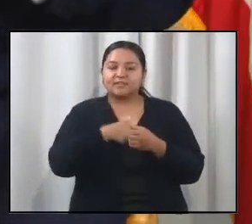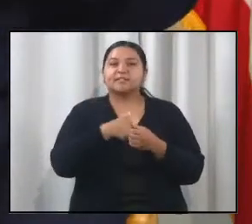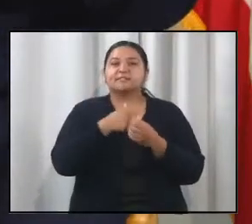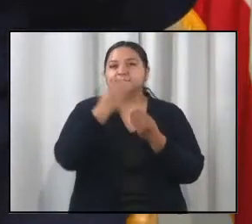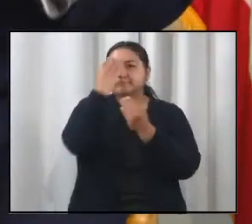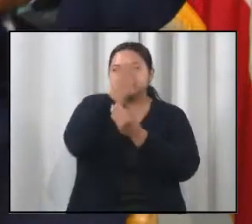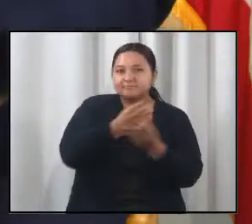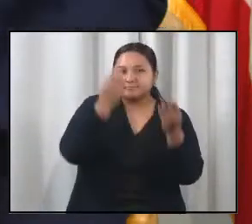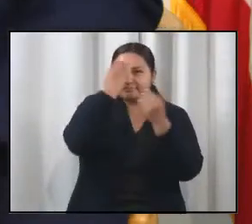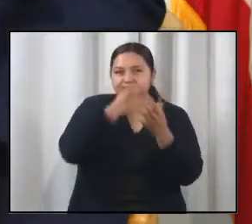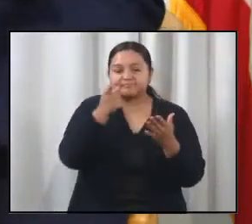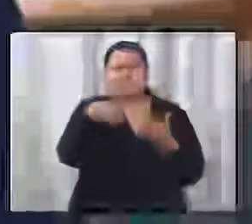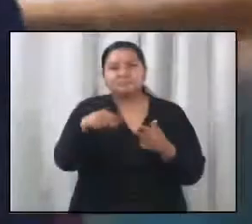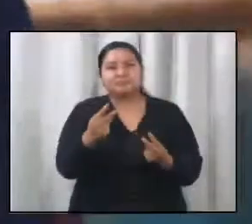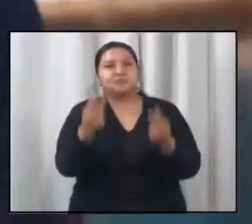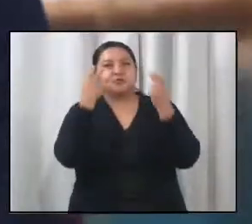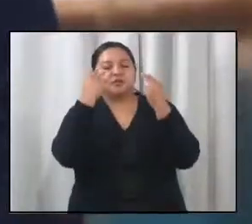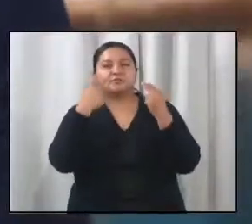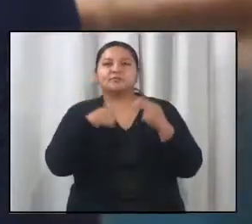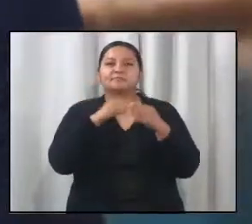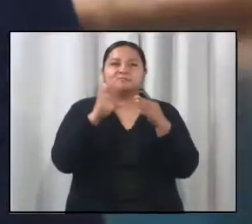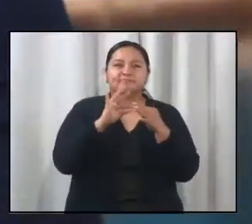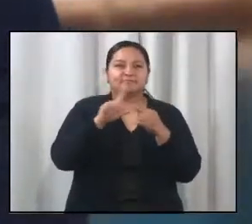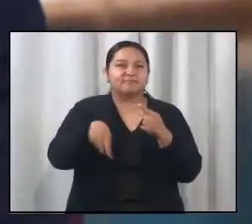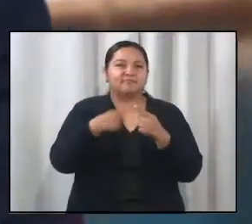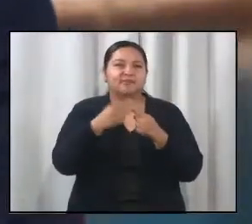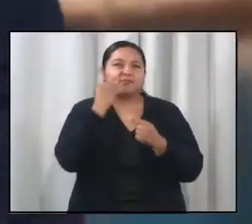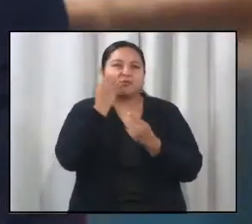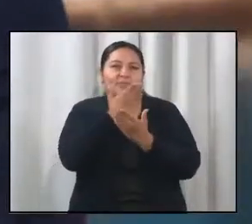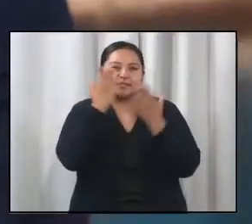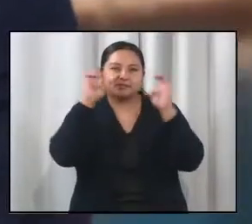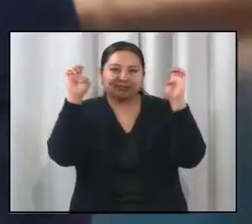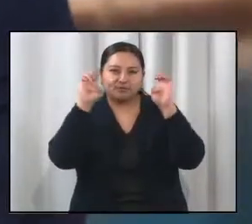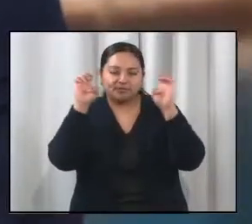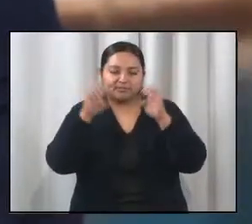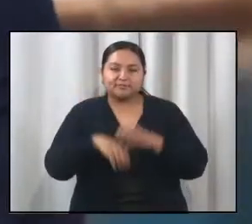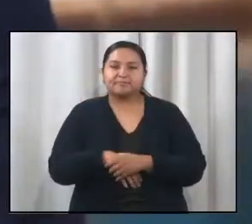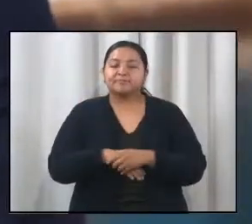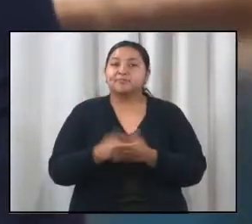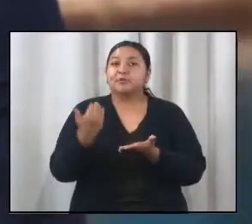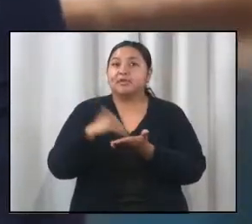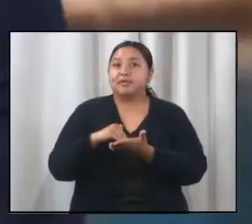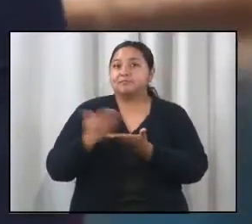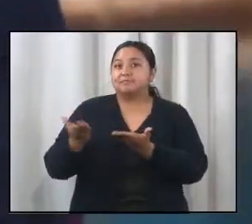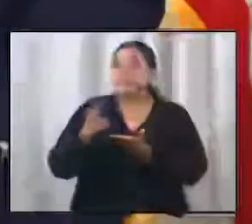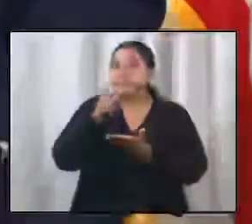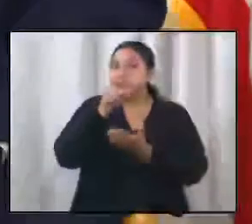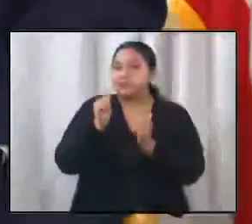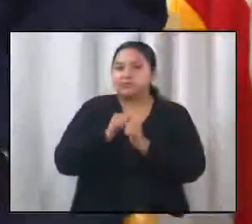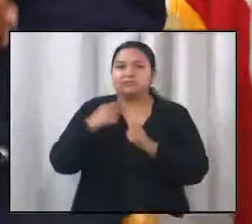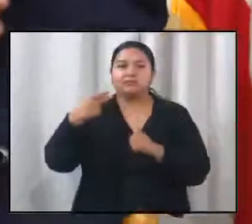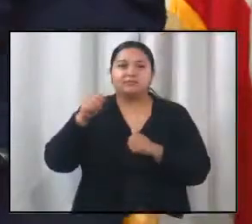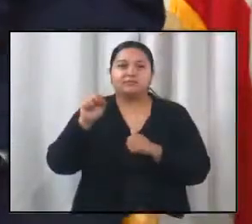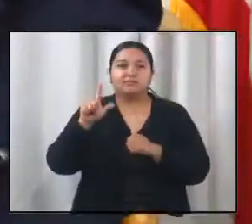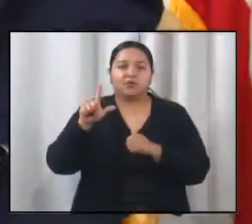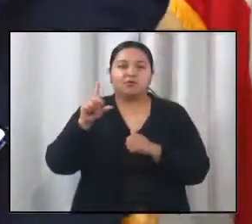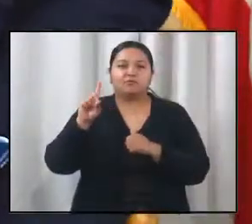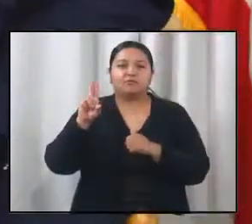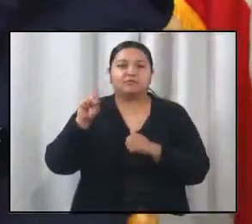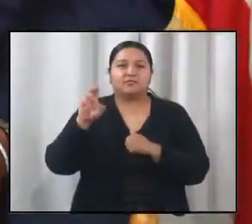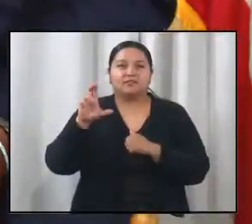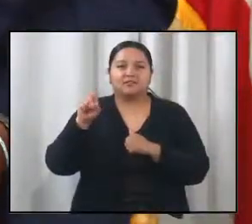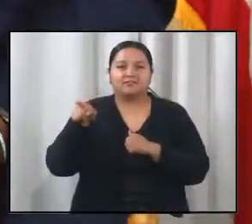on our local homeless emergency. Today, I'm joined by Paul Duncan once again, the Homeless Services Bureau Manager at our health